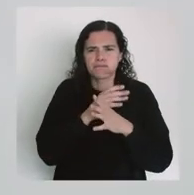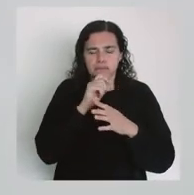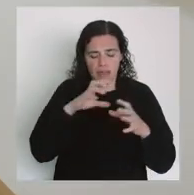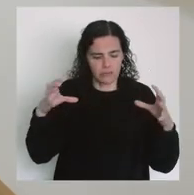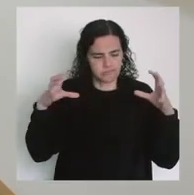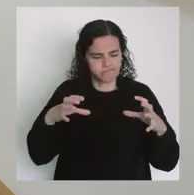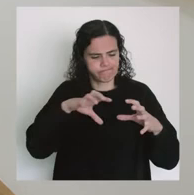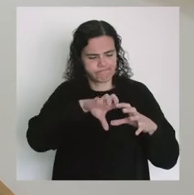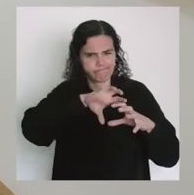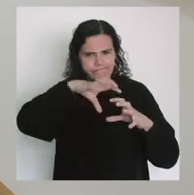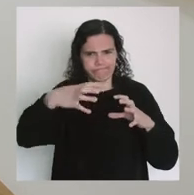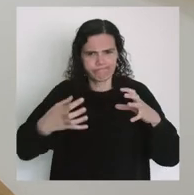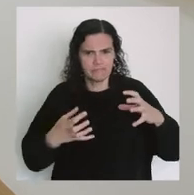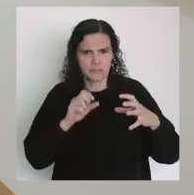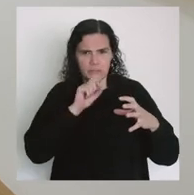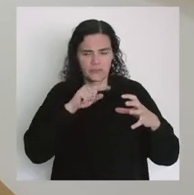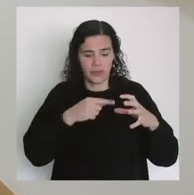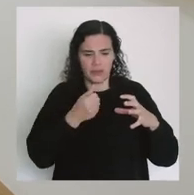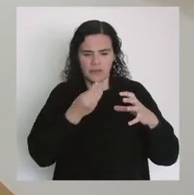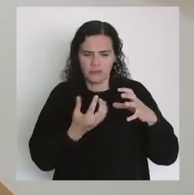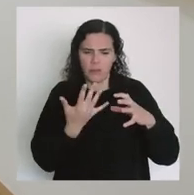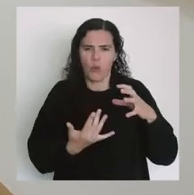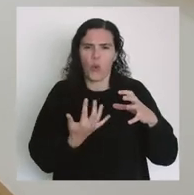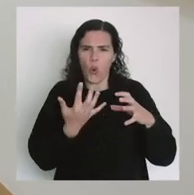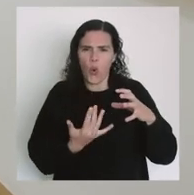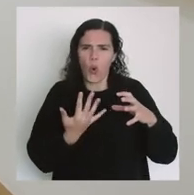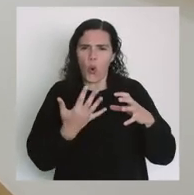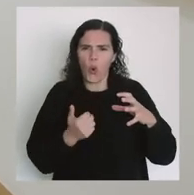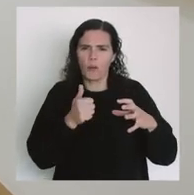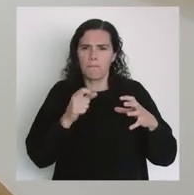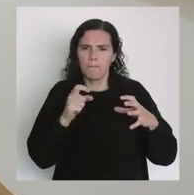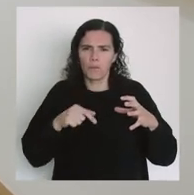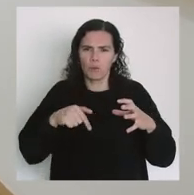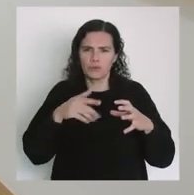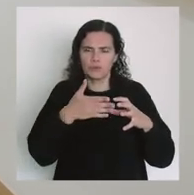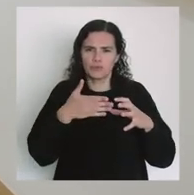to keep the molding, the boiling bronze